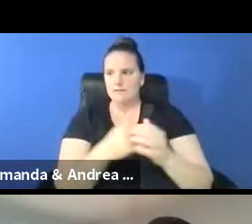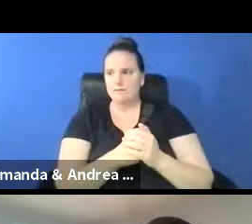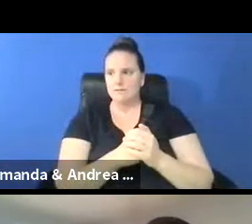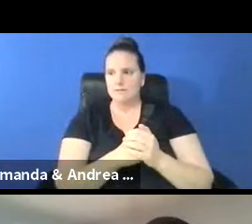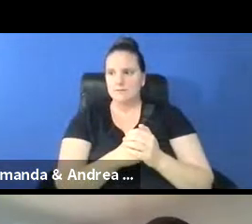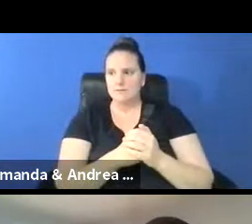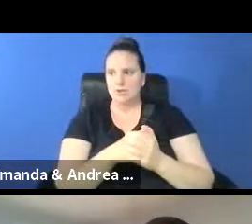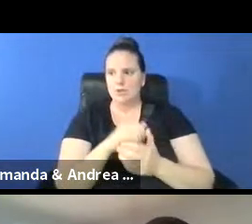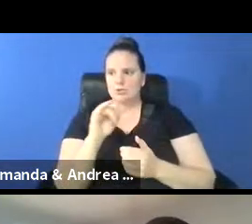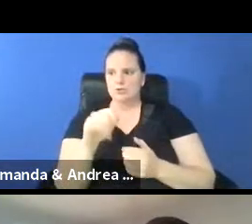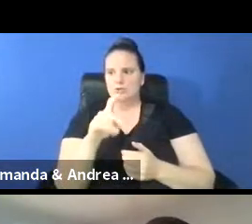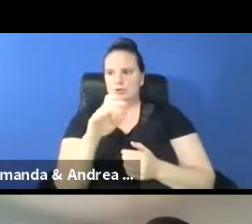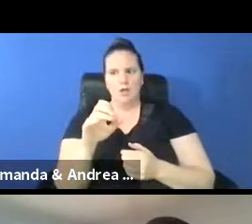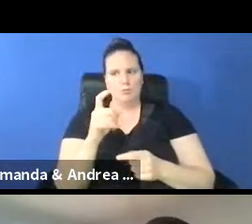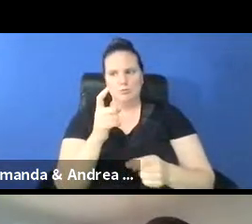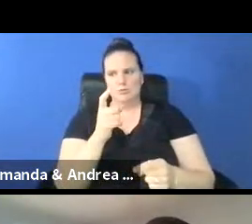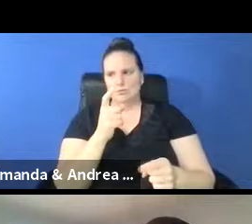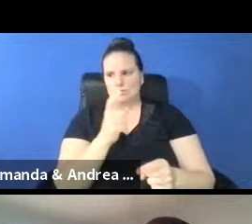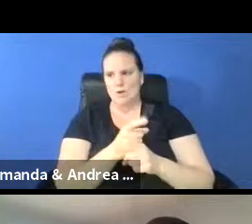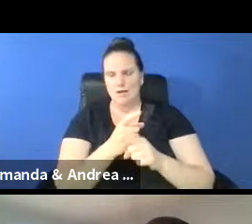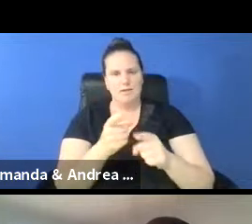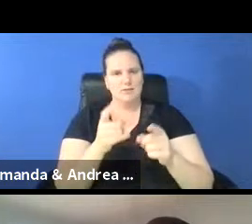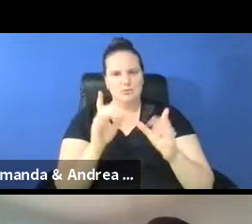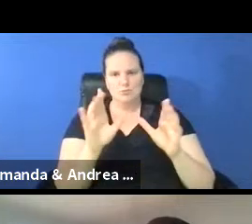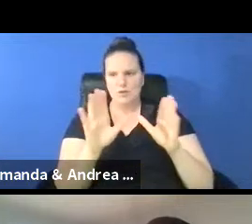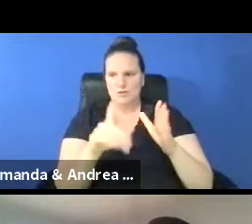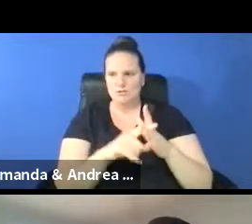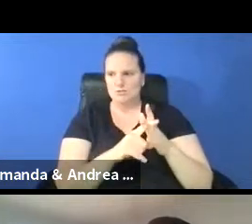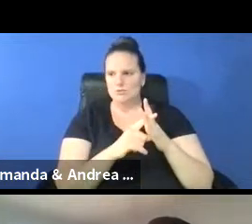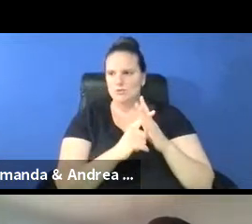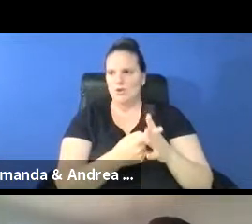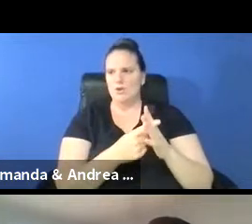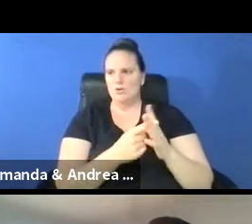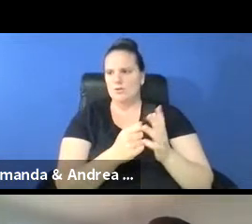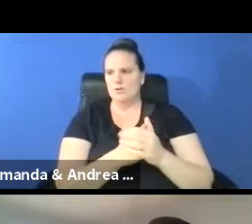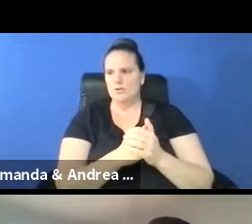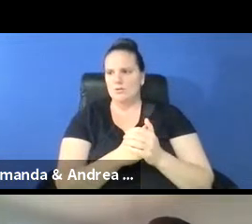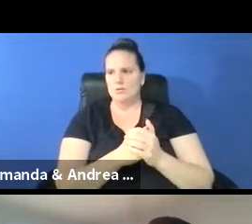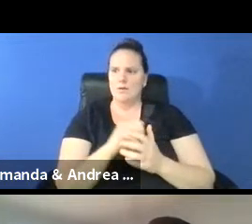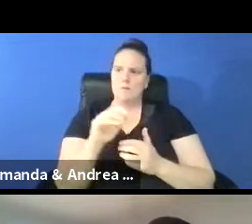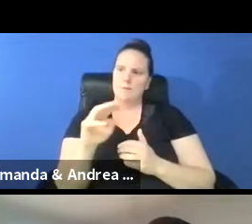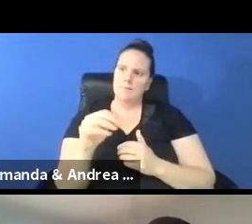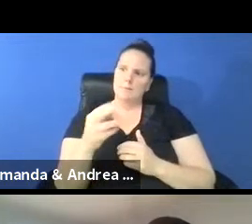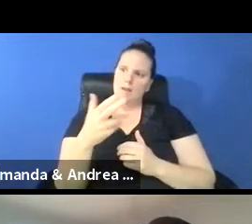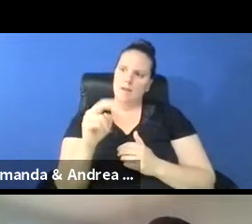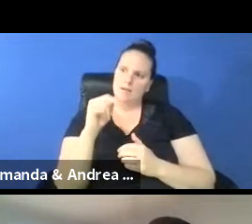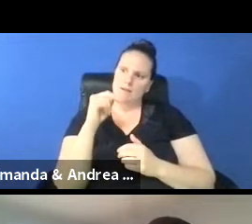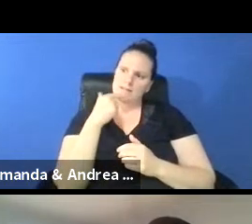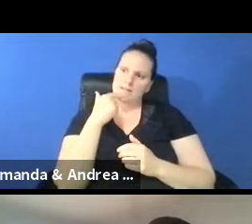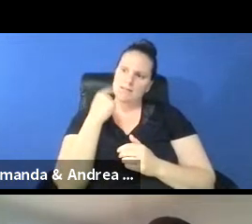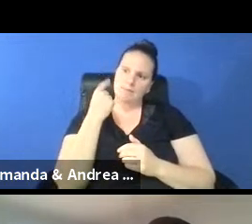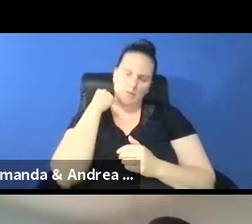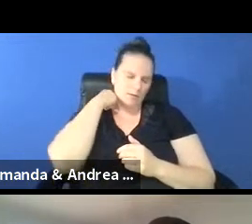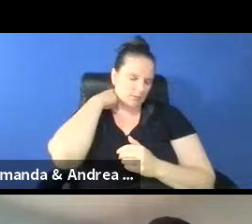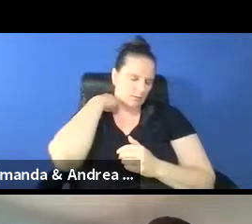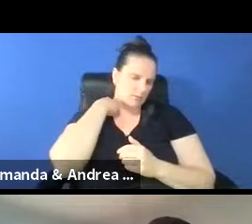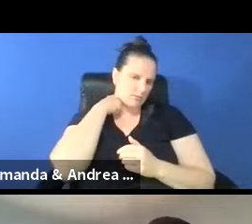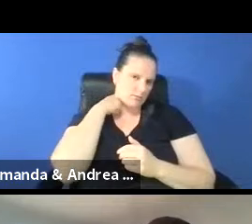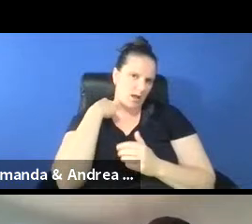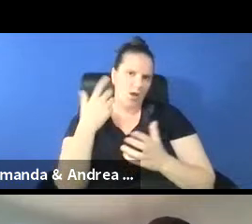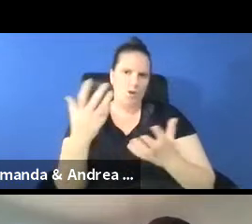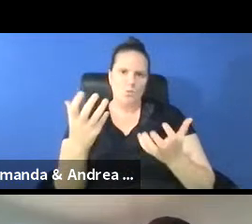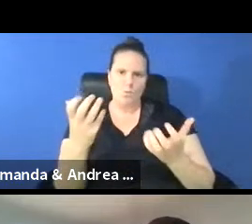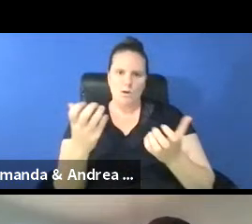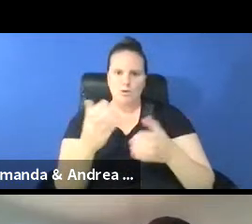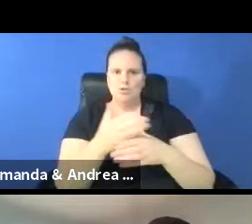was right on. It was what a great start. I thought, and Meg said something right at the end. I wish she could have shared that. It was a really good